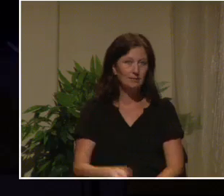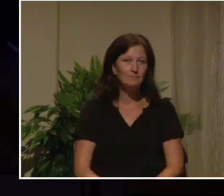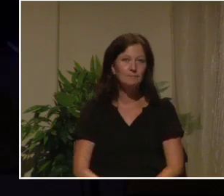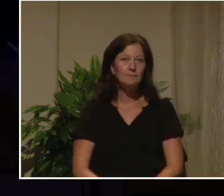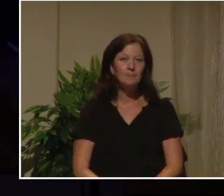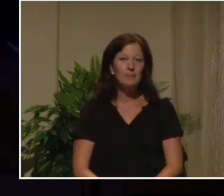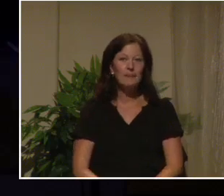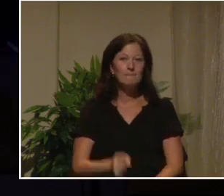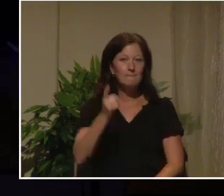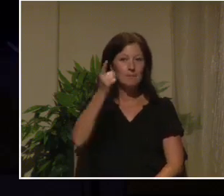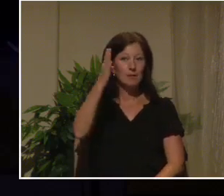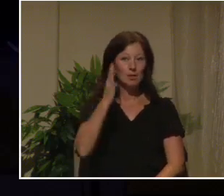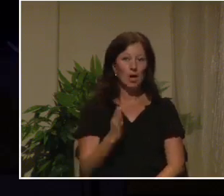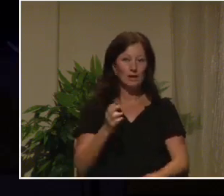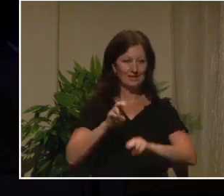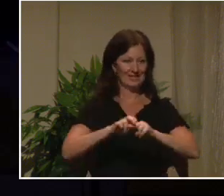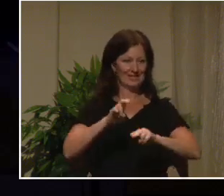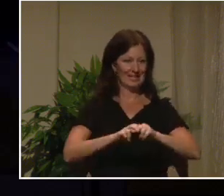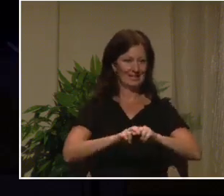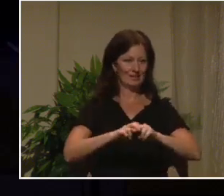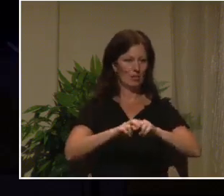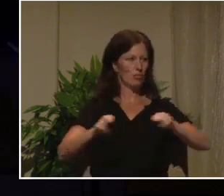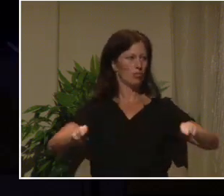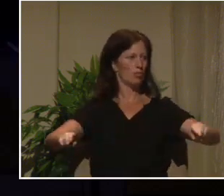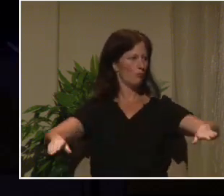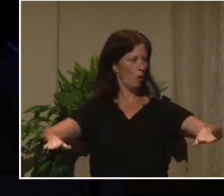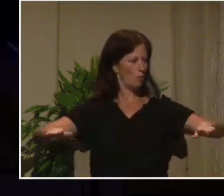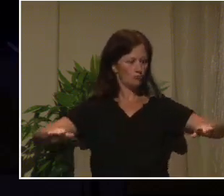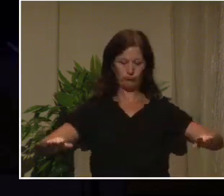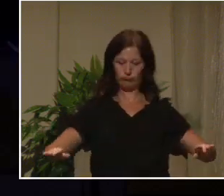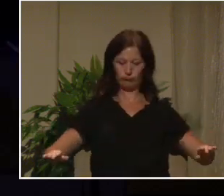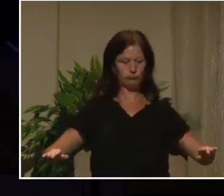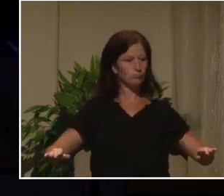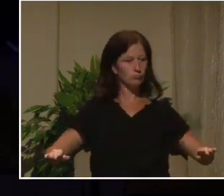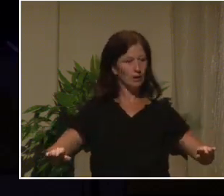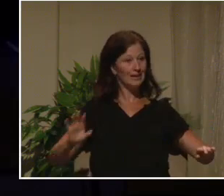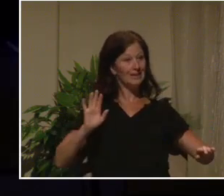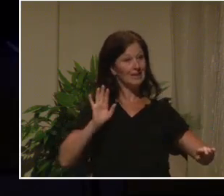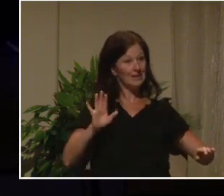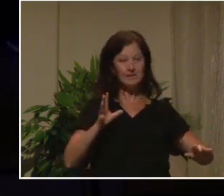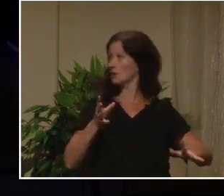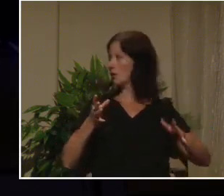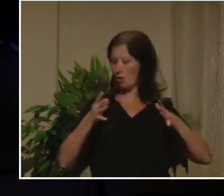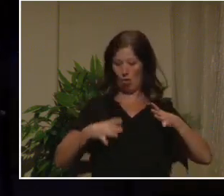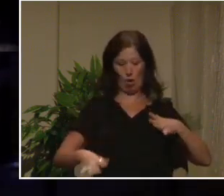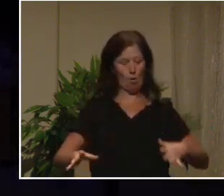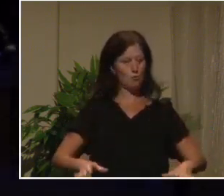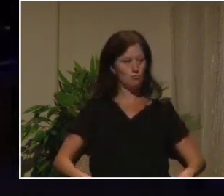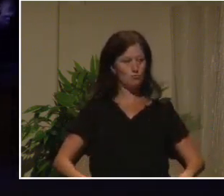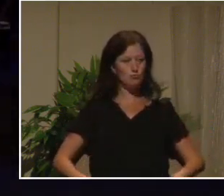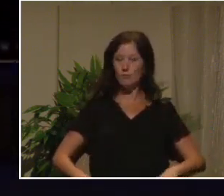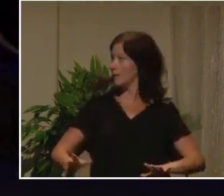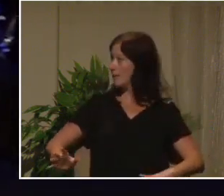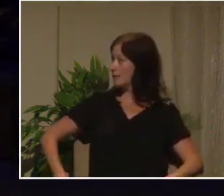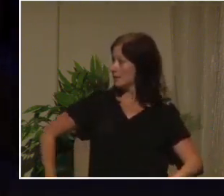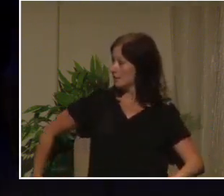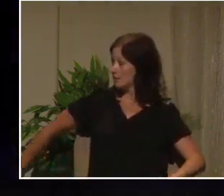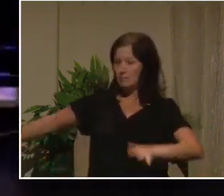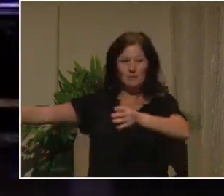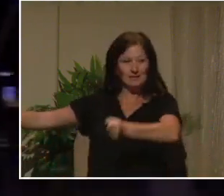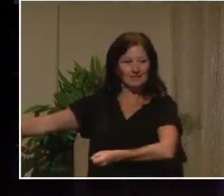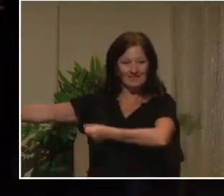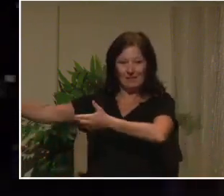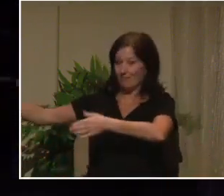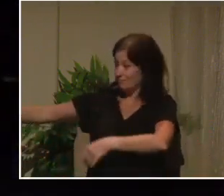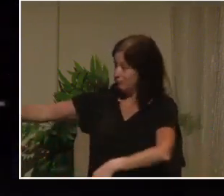God was seated on the throne in this vision he had in the temple, and God's train went from here to over